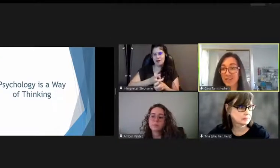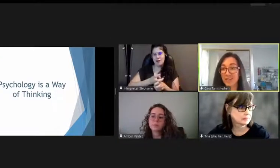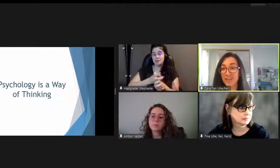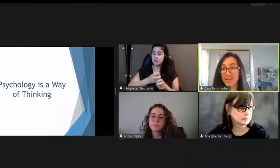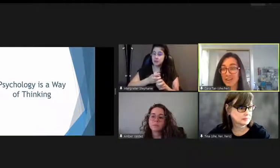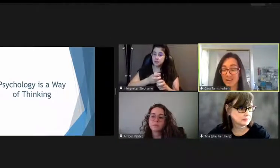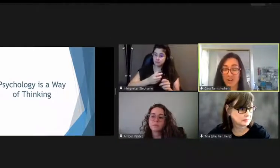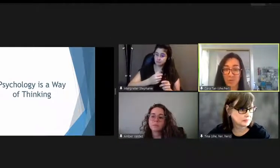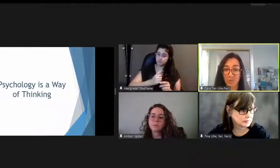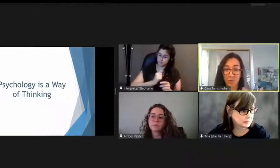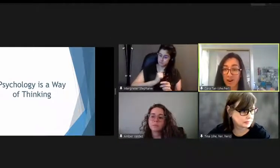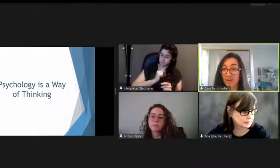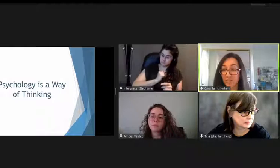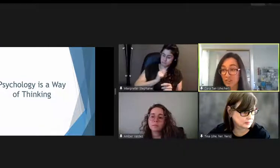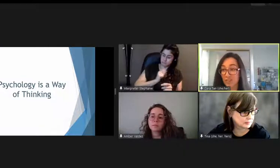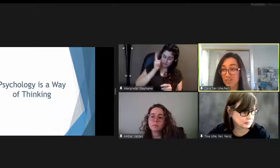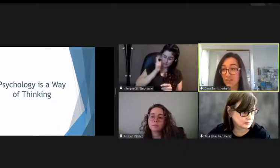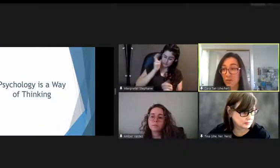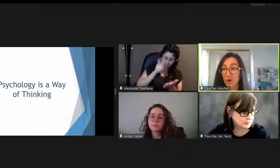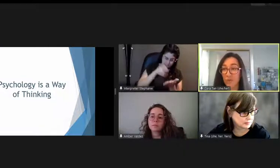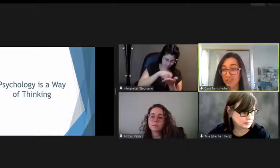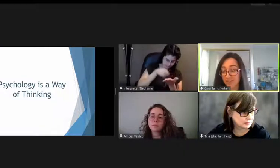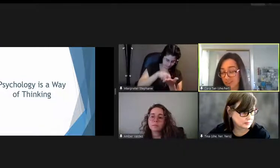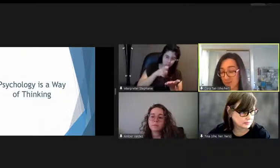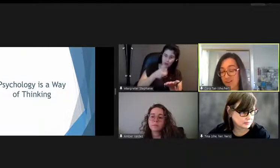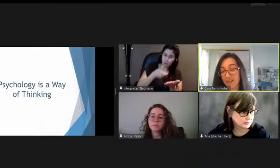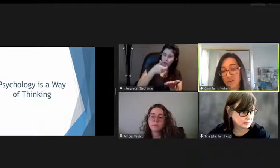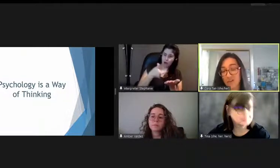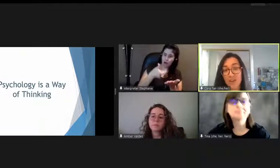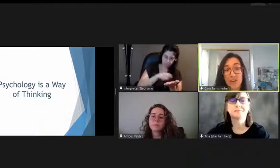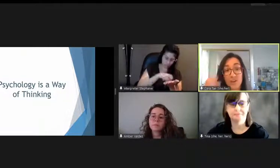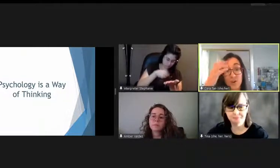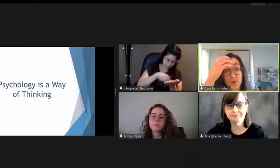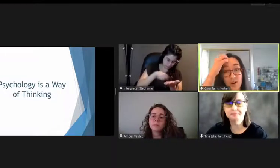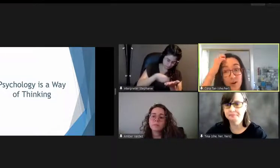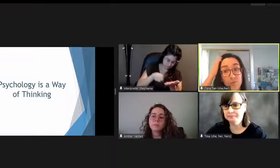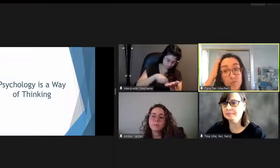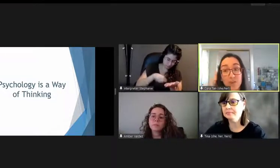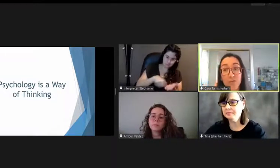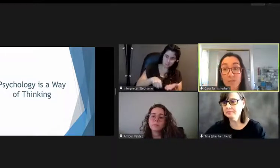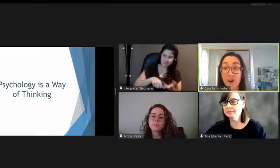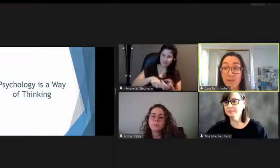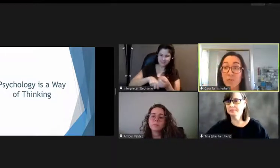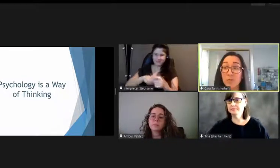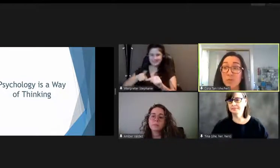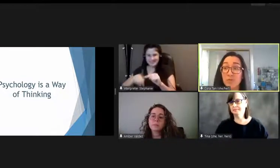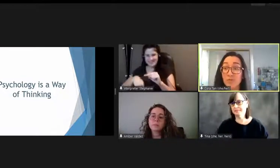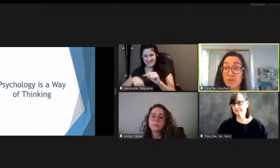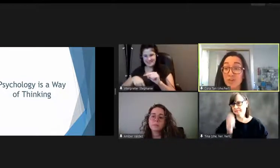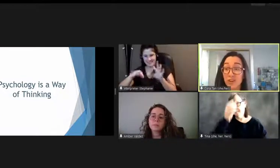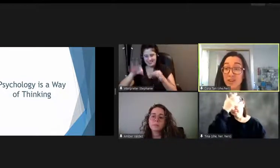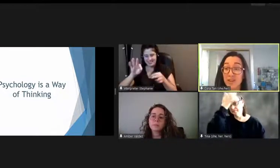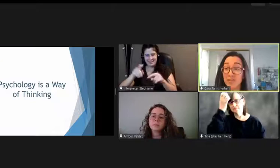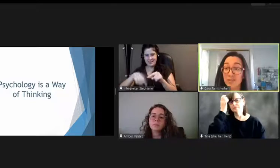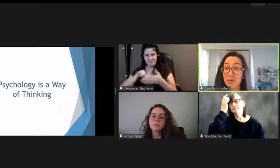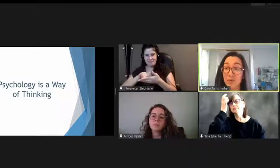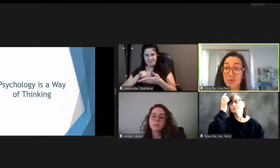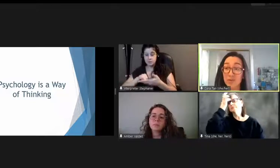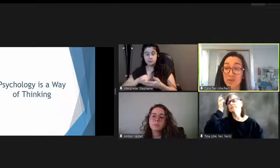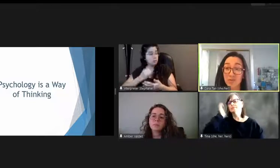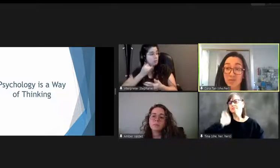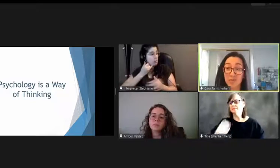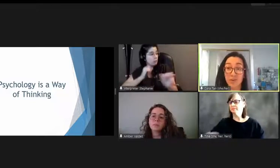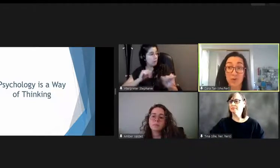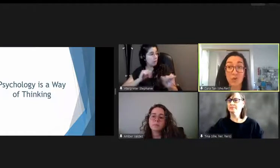listen and not watch, and so while we're listening, we can take notes. So if possible, it would be really great if someone